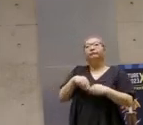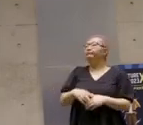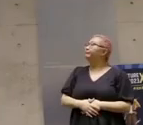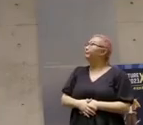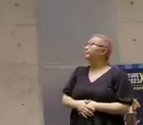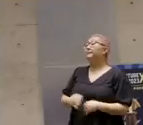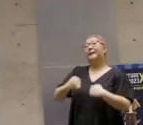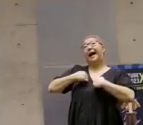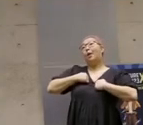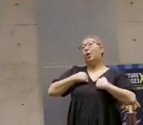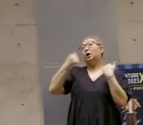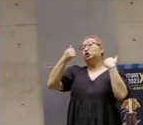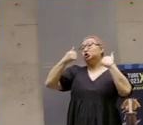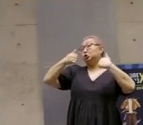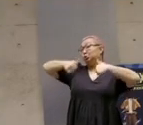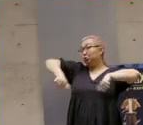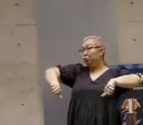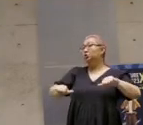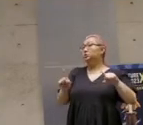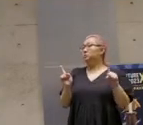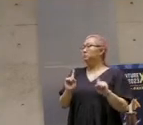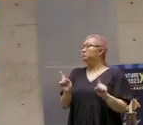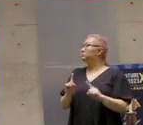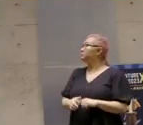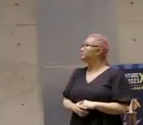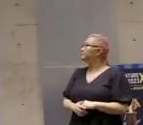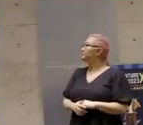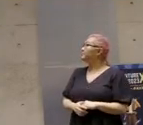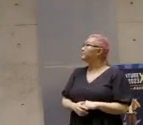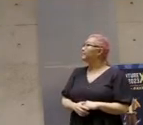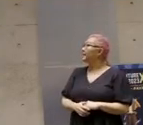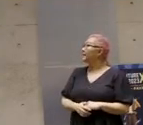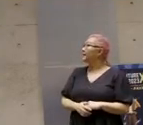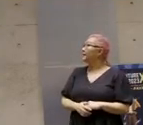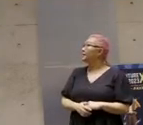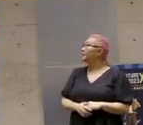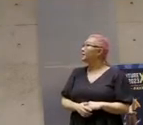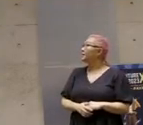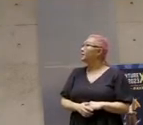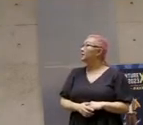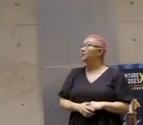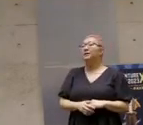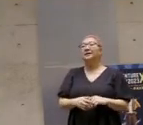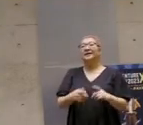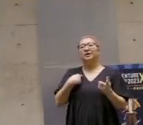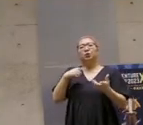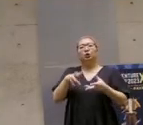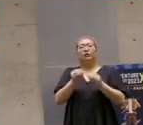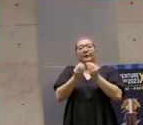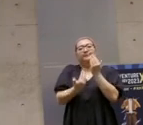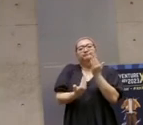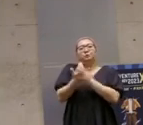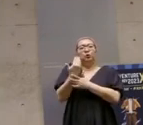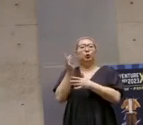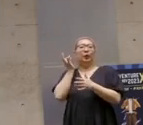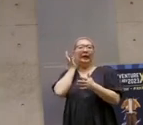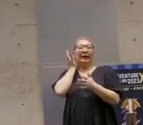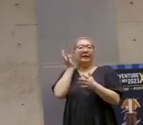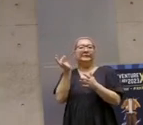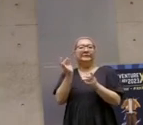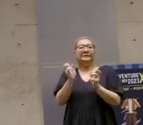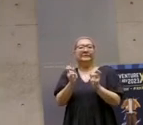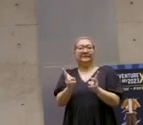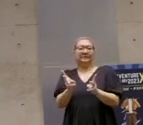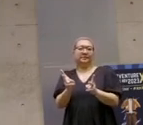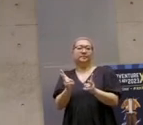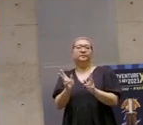is actually to put in an auto hint system, which kind of sounds awful, which basically flashes after when we